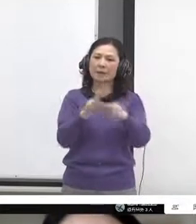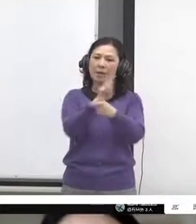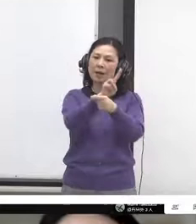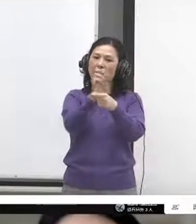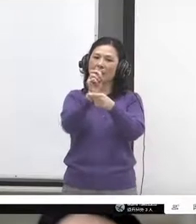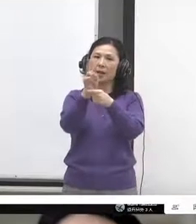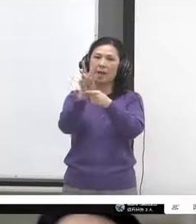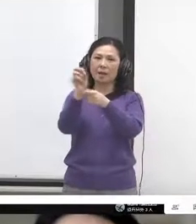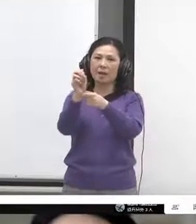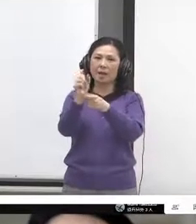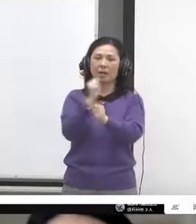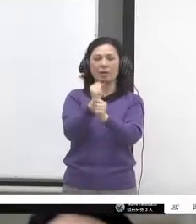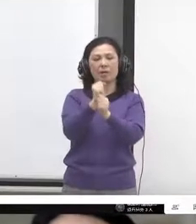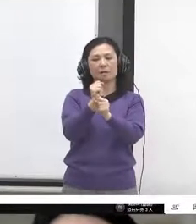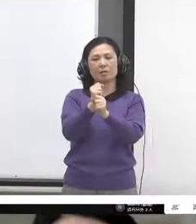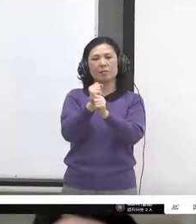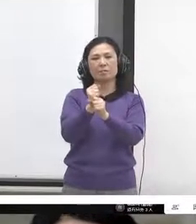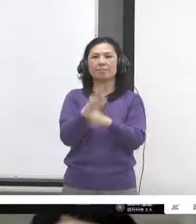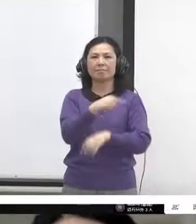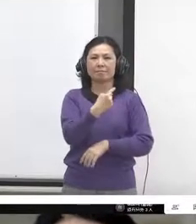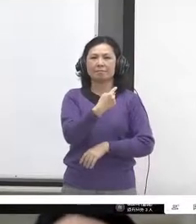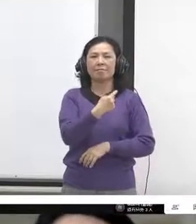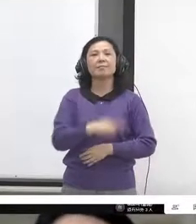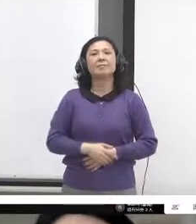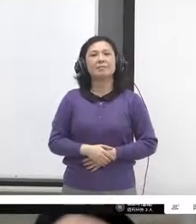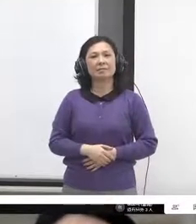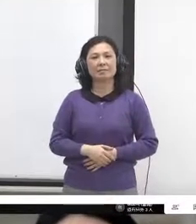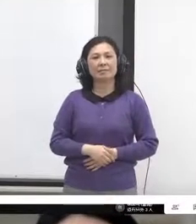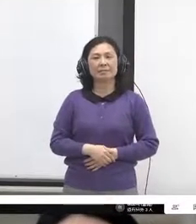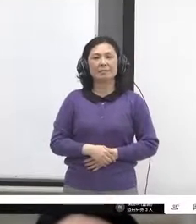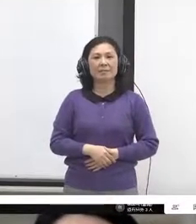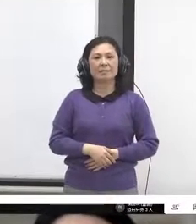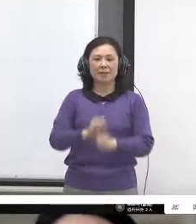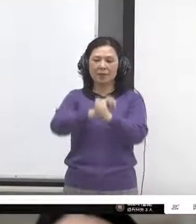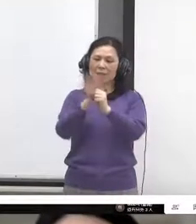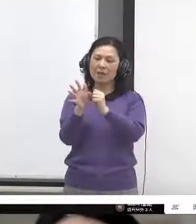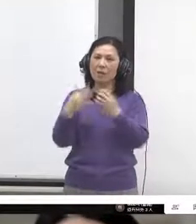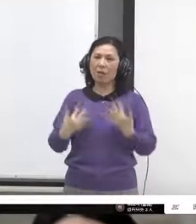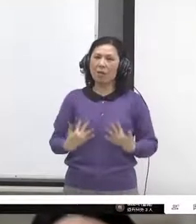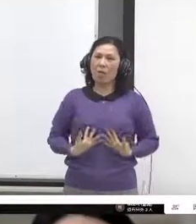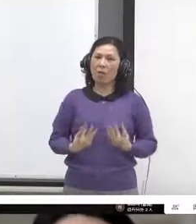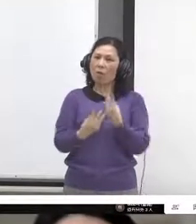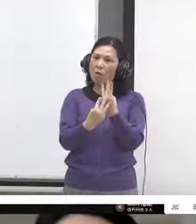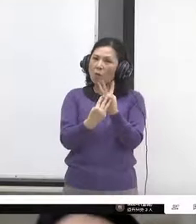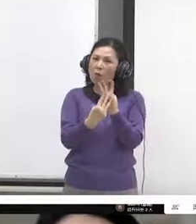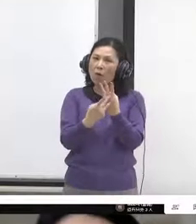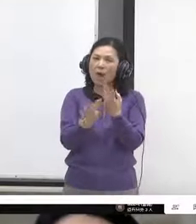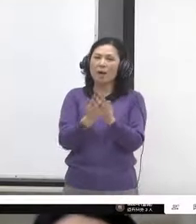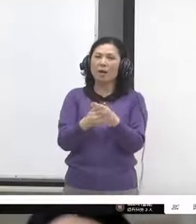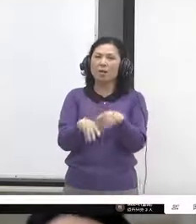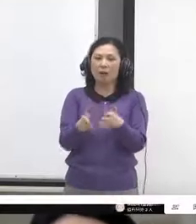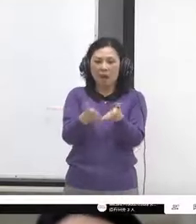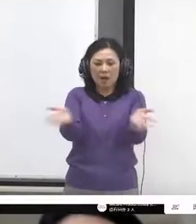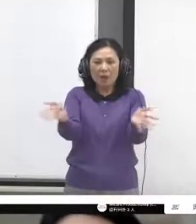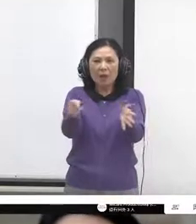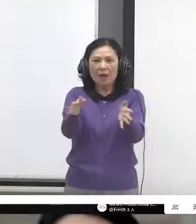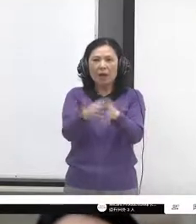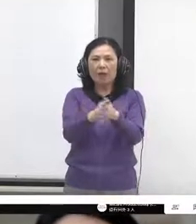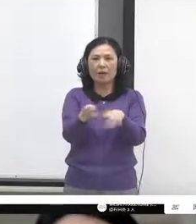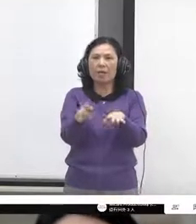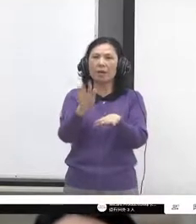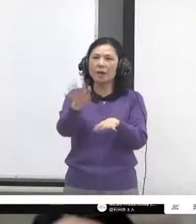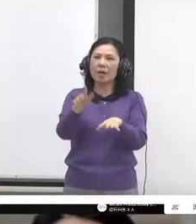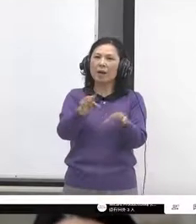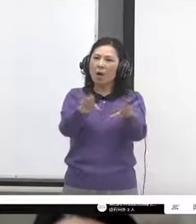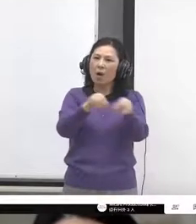2020, COVID-19 Open Data Alliance proposal and the data handbook and the public mask